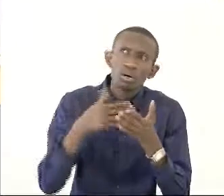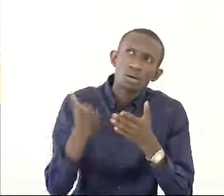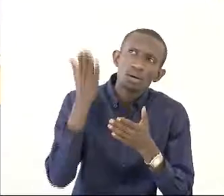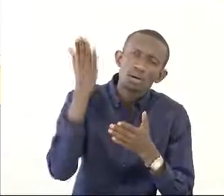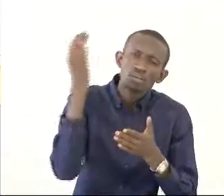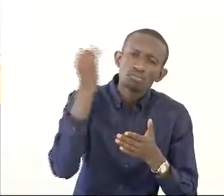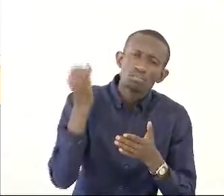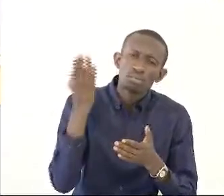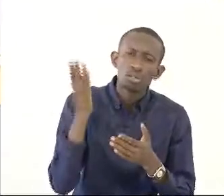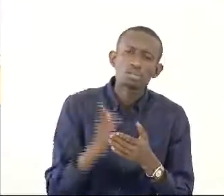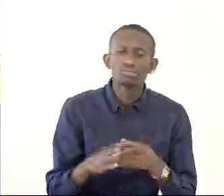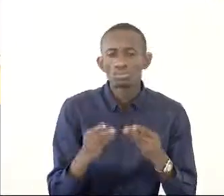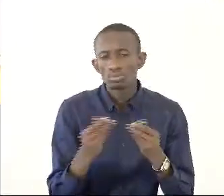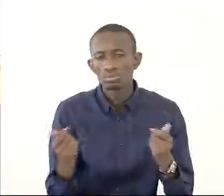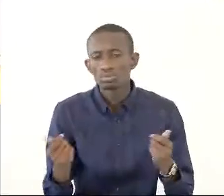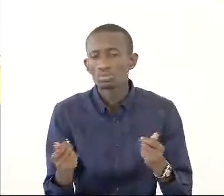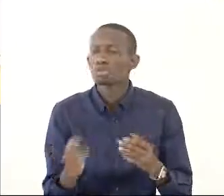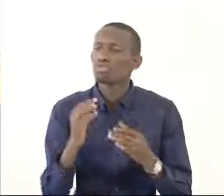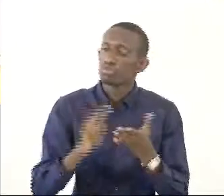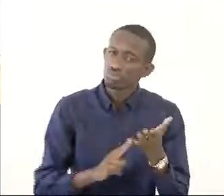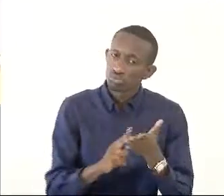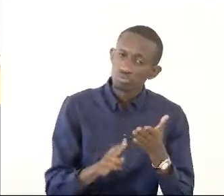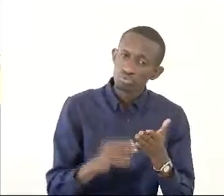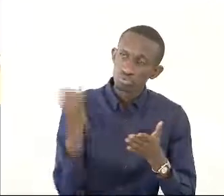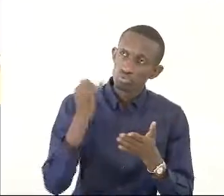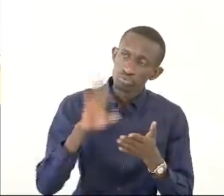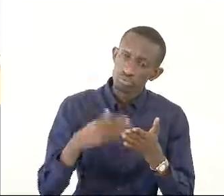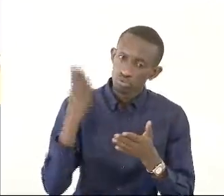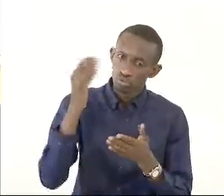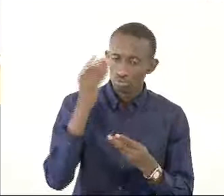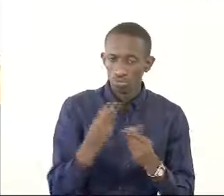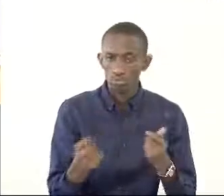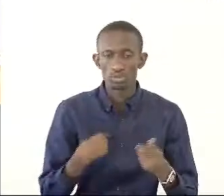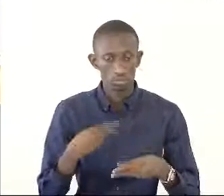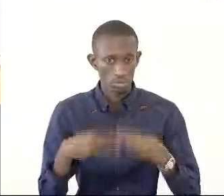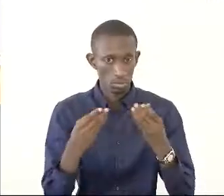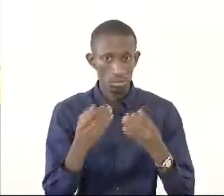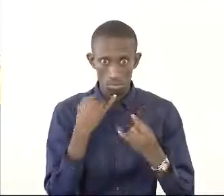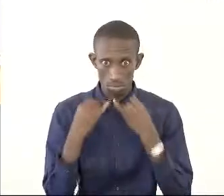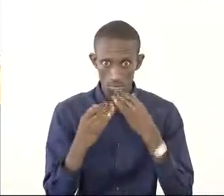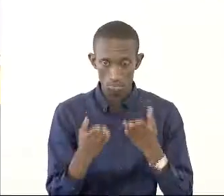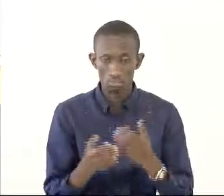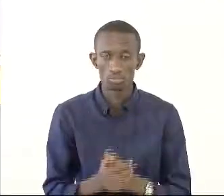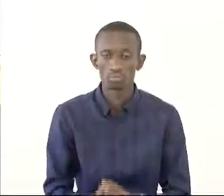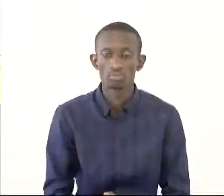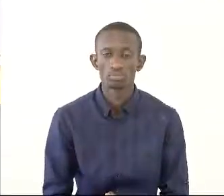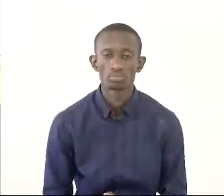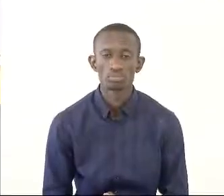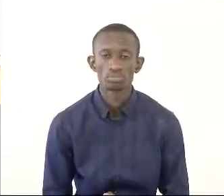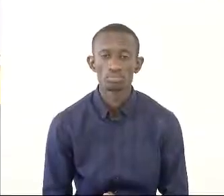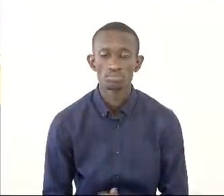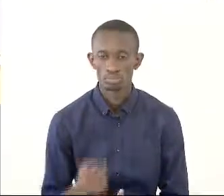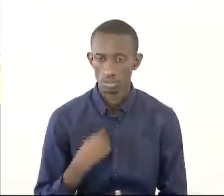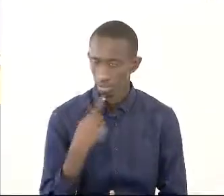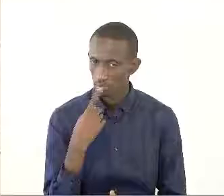graph to solve. When you use the graph to solve, I have given you the information, which is very important. I have